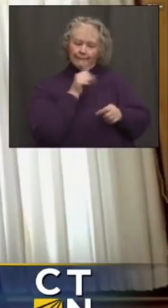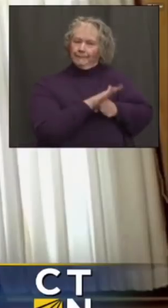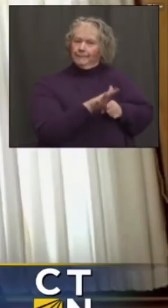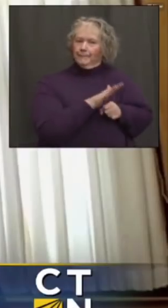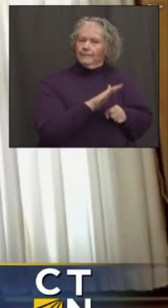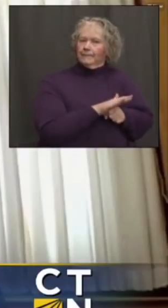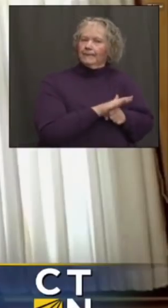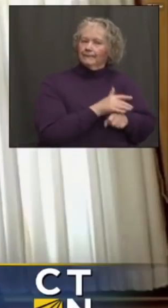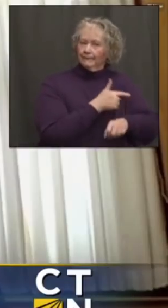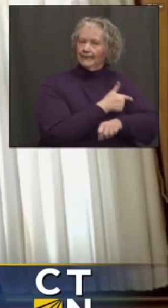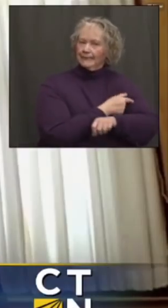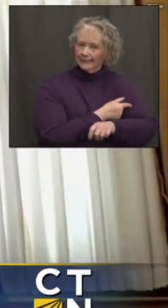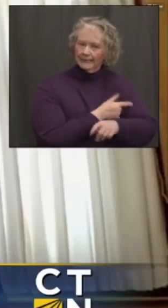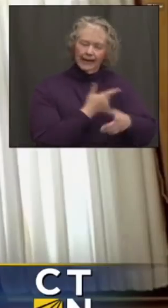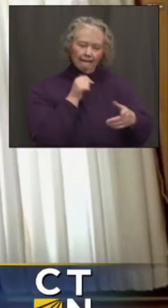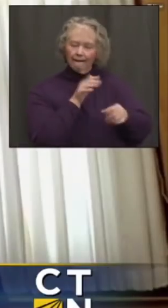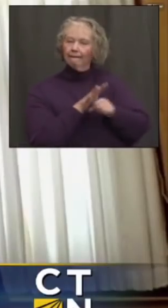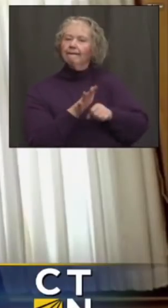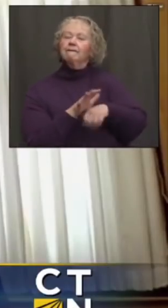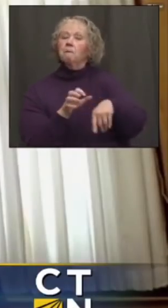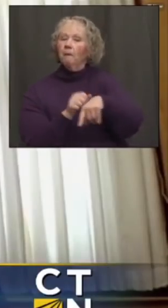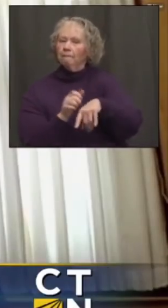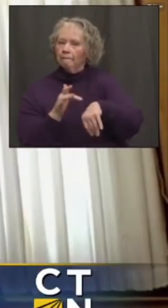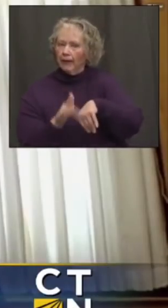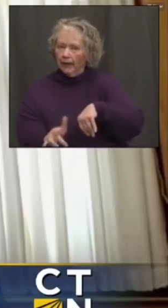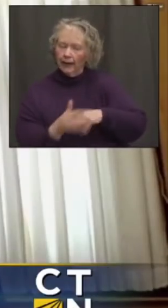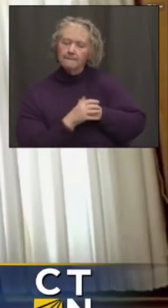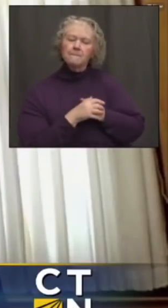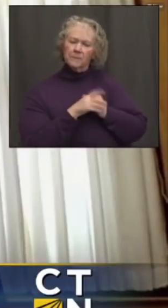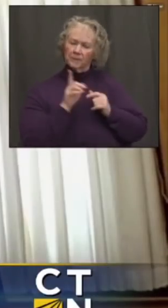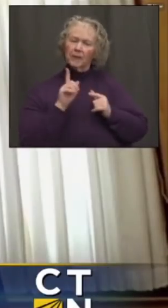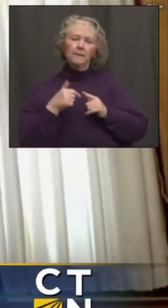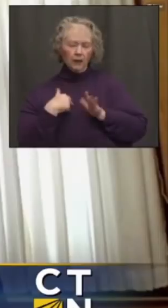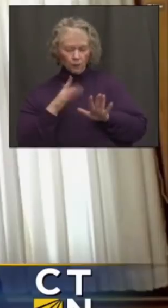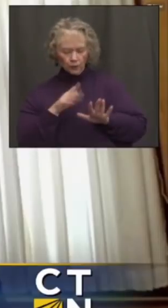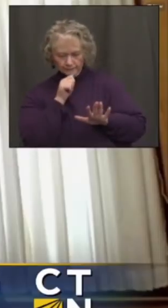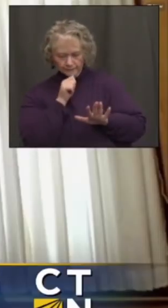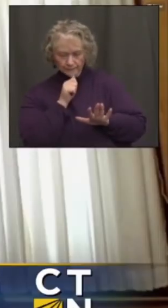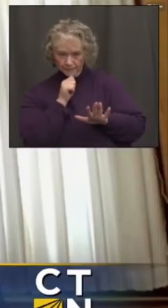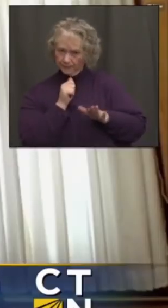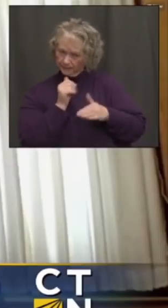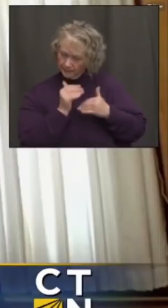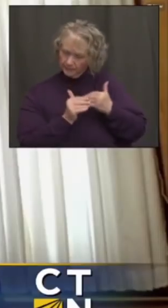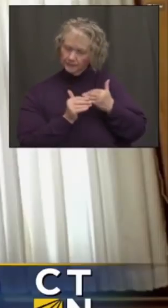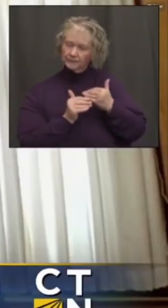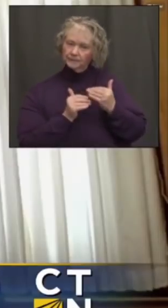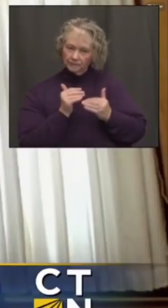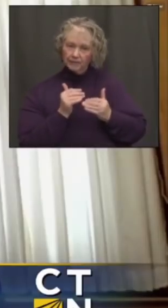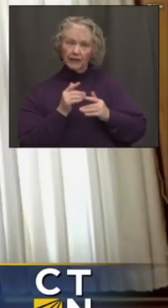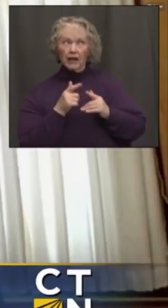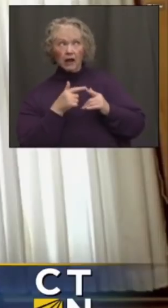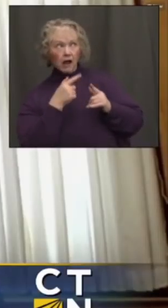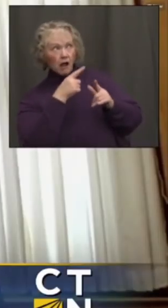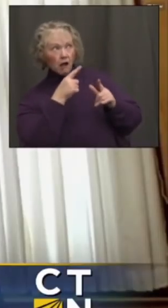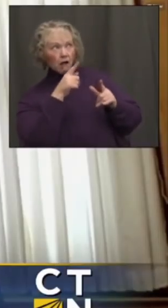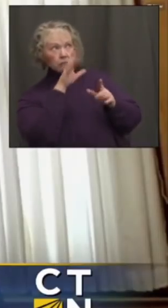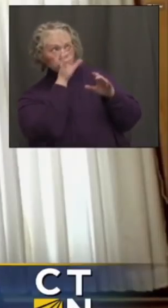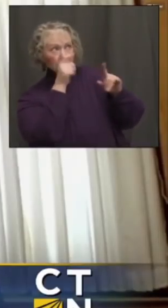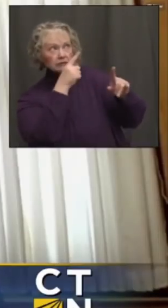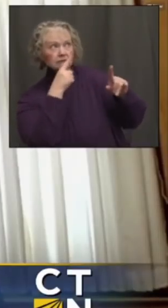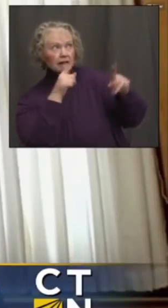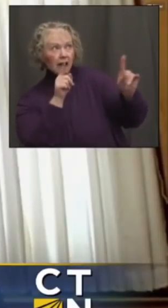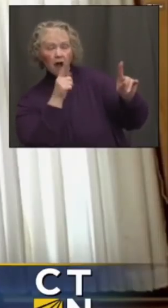the team at United Way 211 who's answering the phones, as well as all of our other providers around the state, are in the difficult position right now where they have more calls